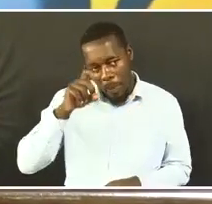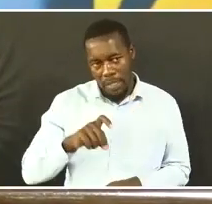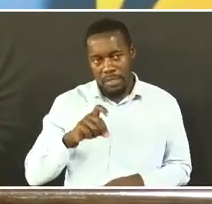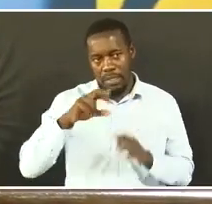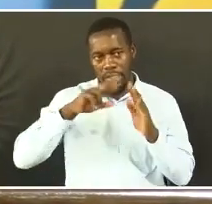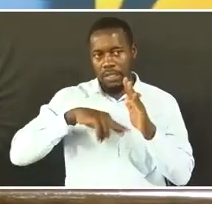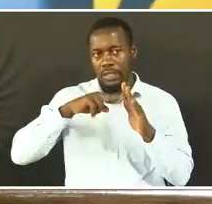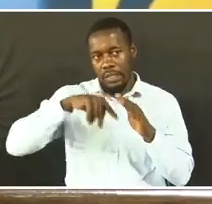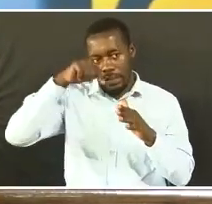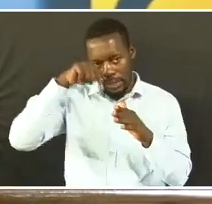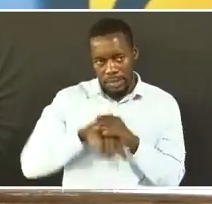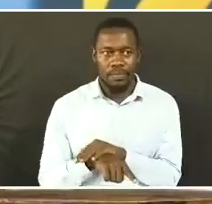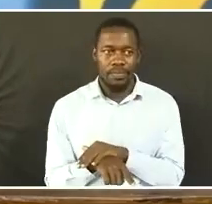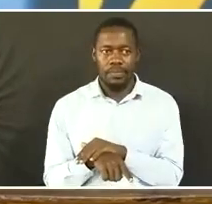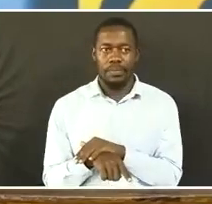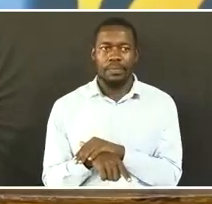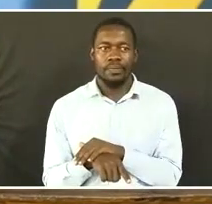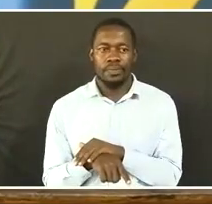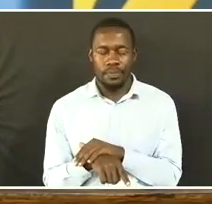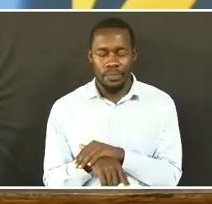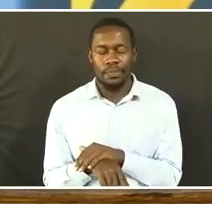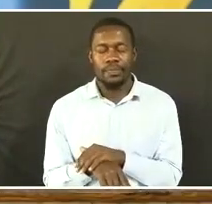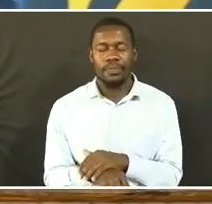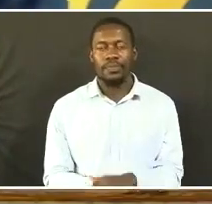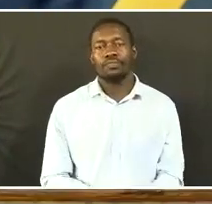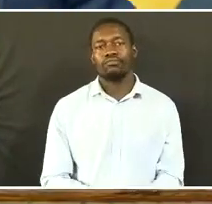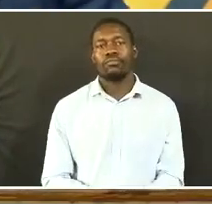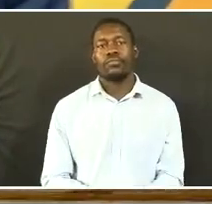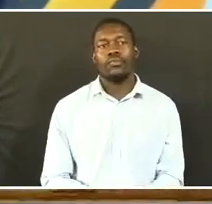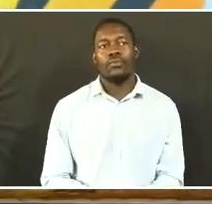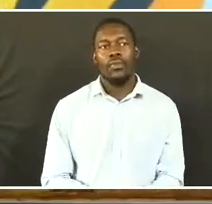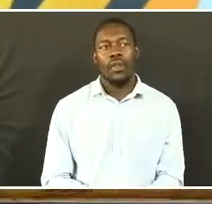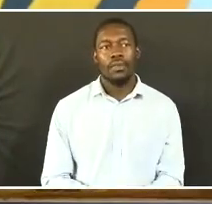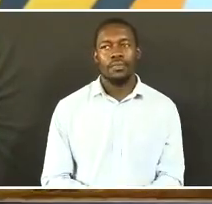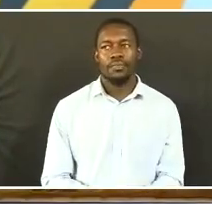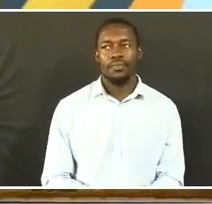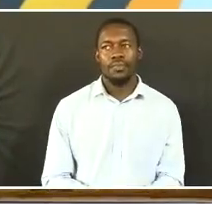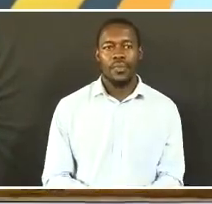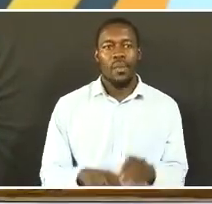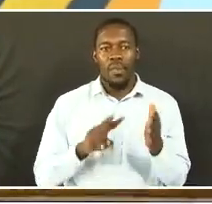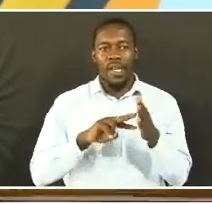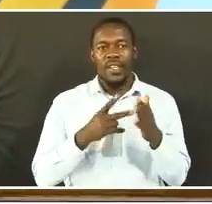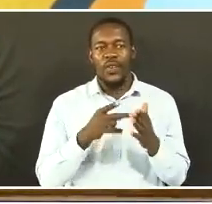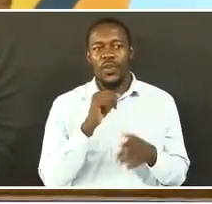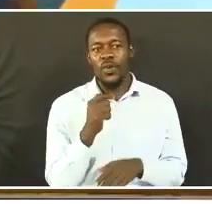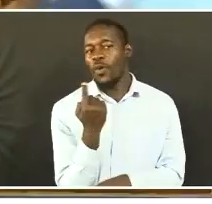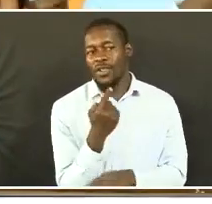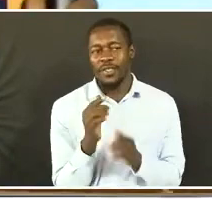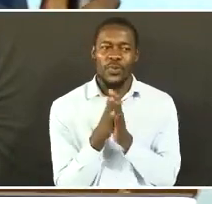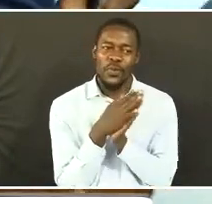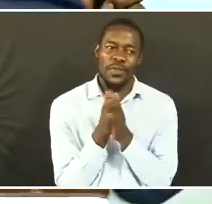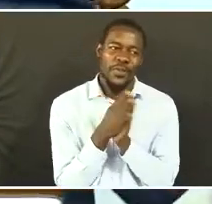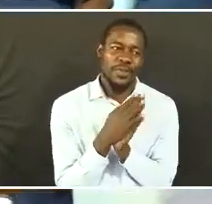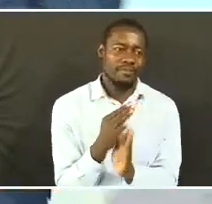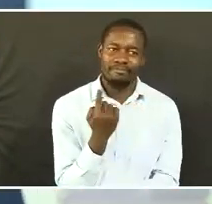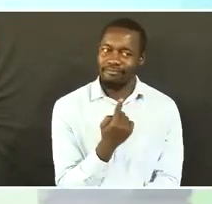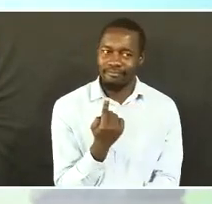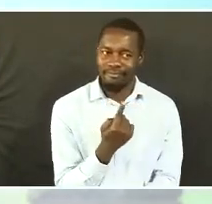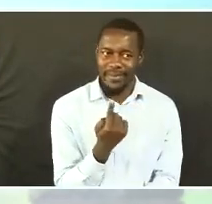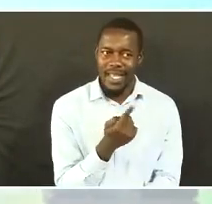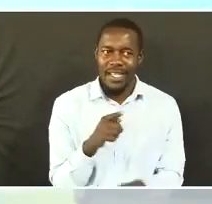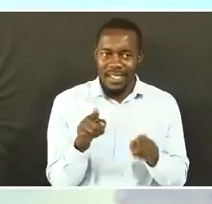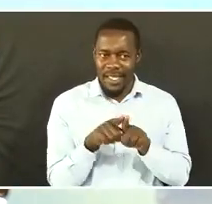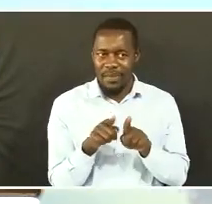were present when that parable was being told. So these are not just idle stories, and that's why I was trying to exercise